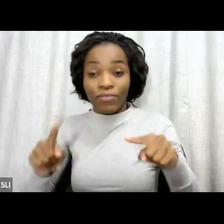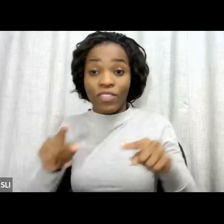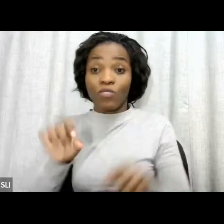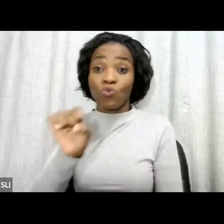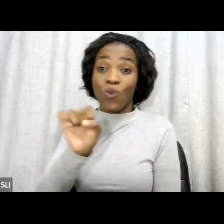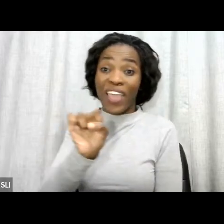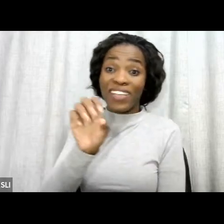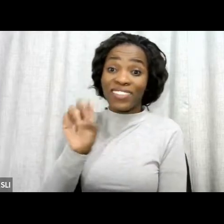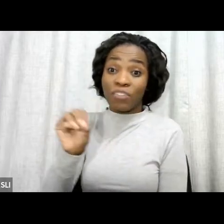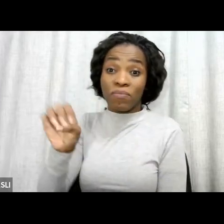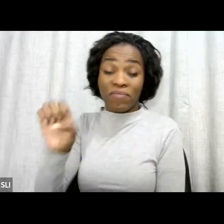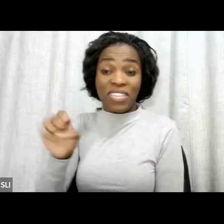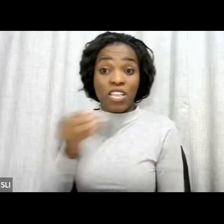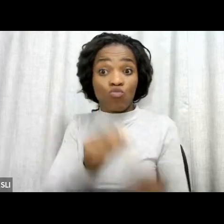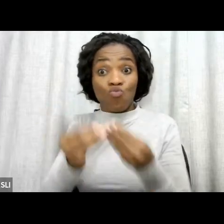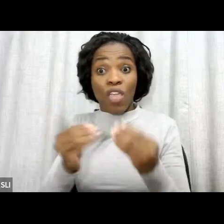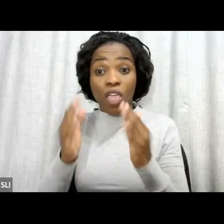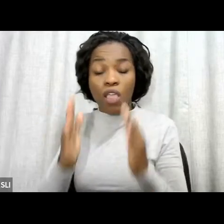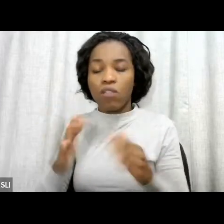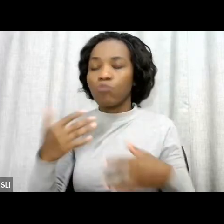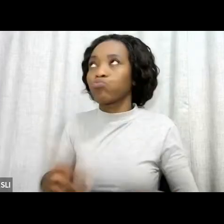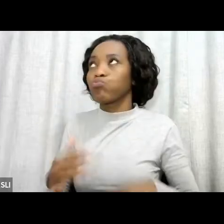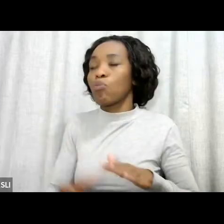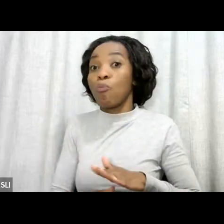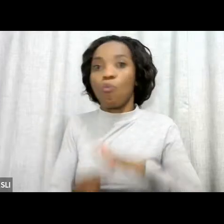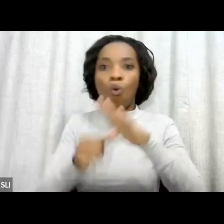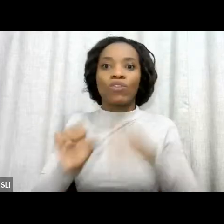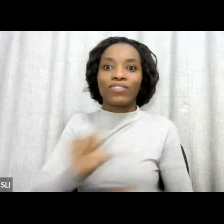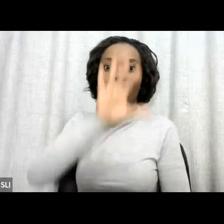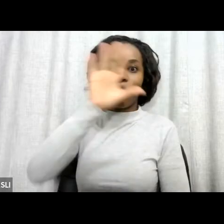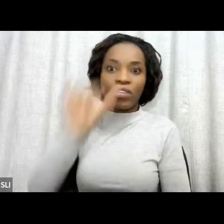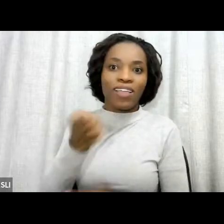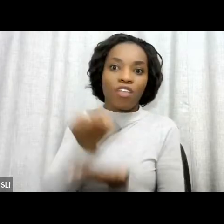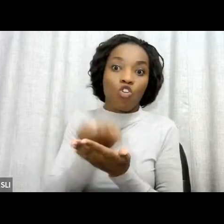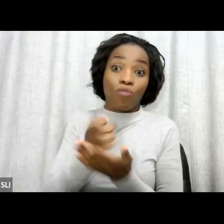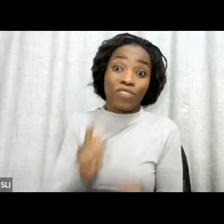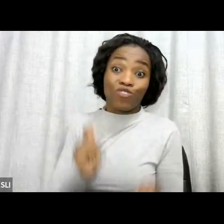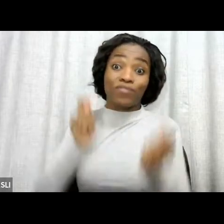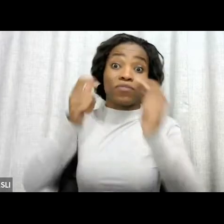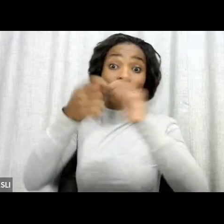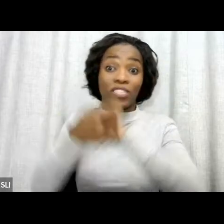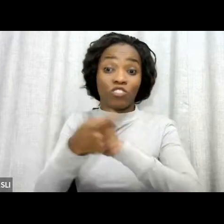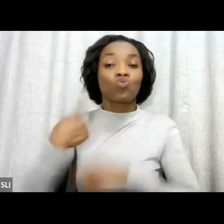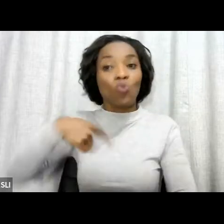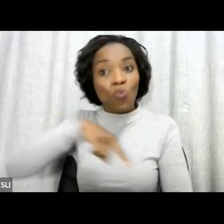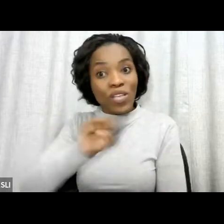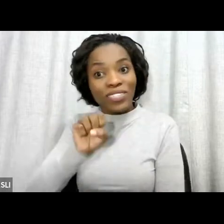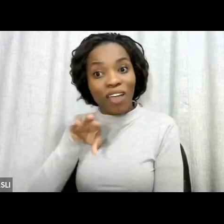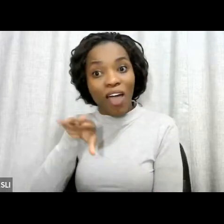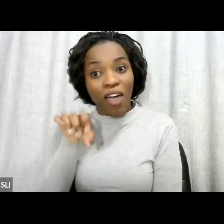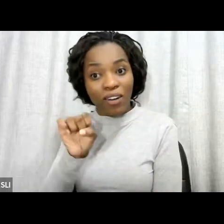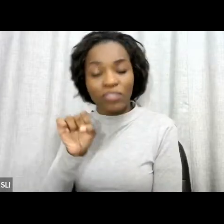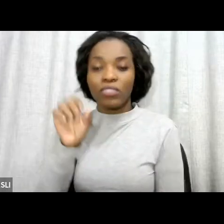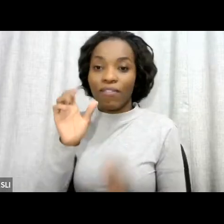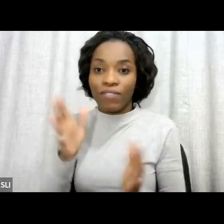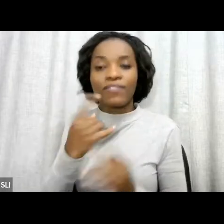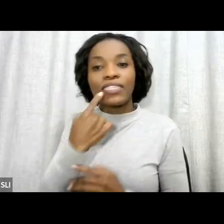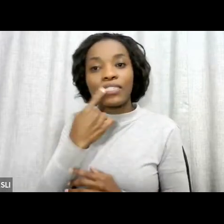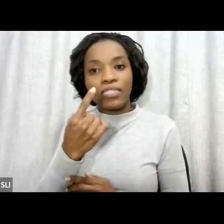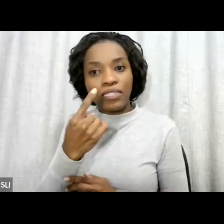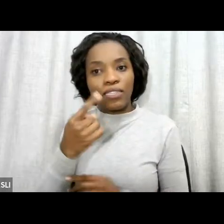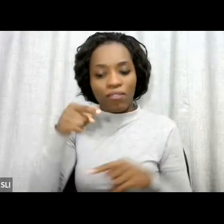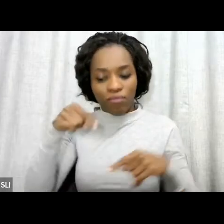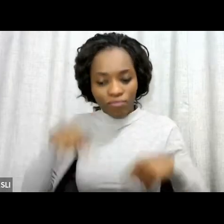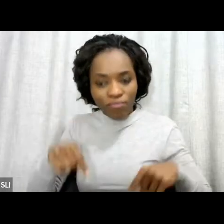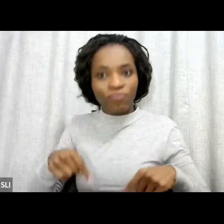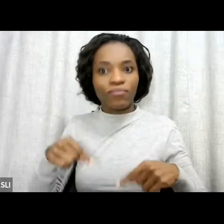ingredient to South Africa's socio-economic transformation. At SARS, as has been indicated during this discussion, we affirm